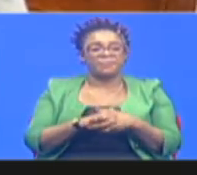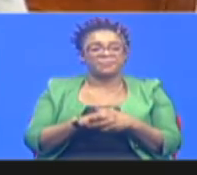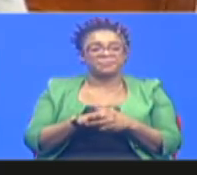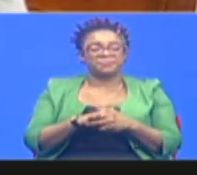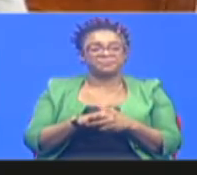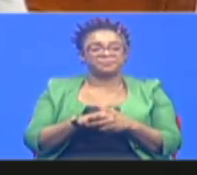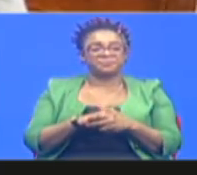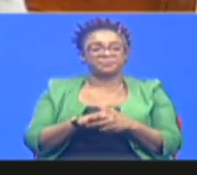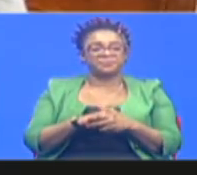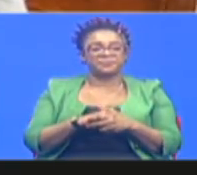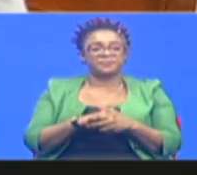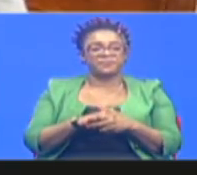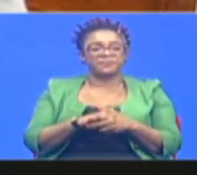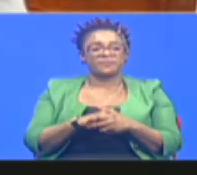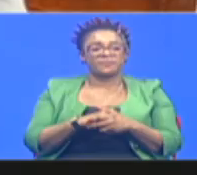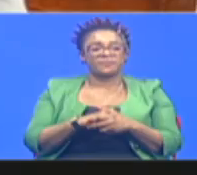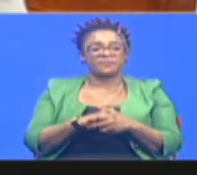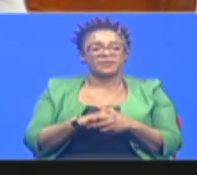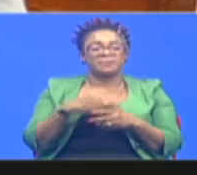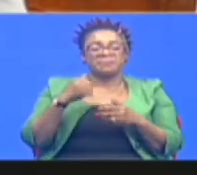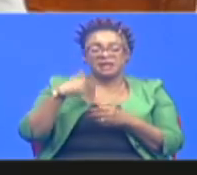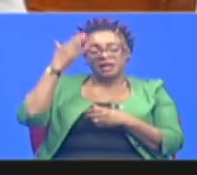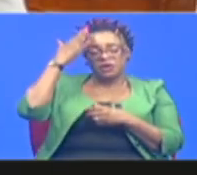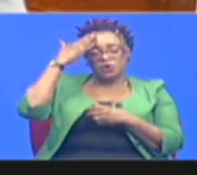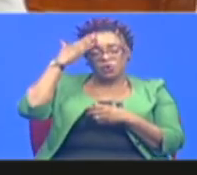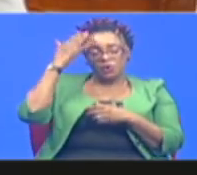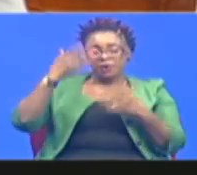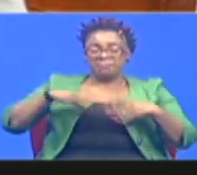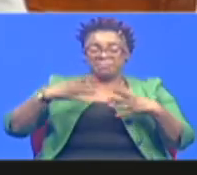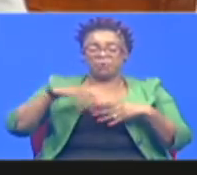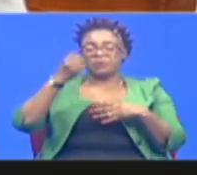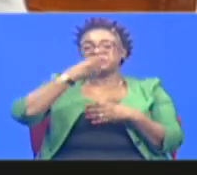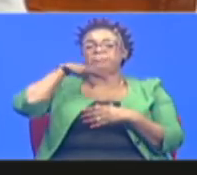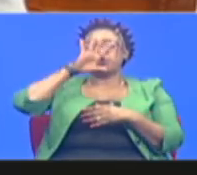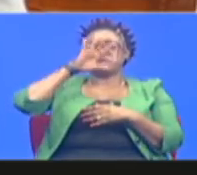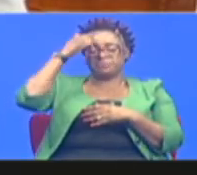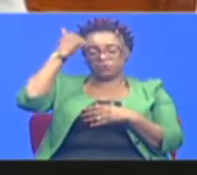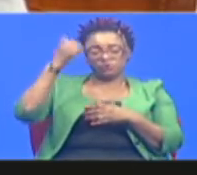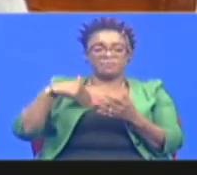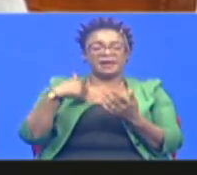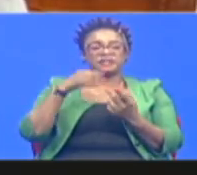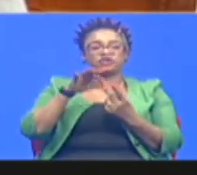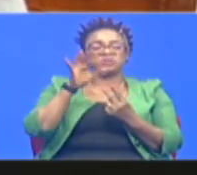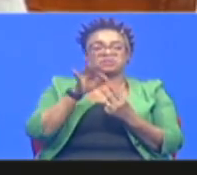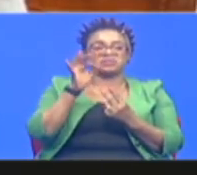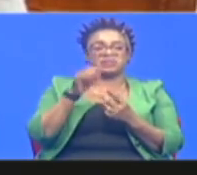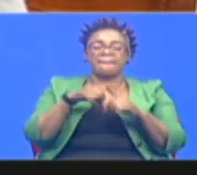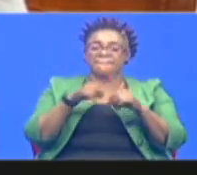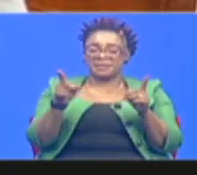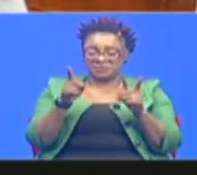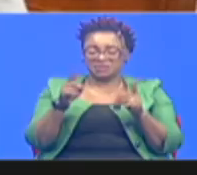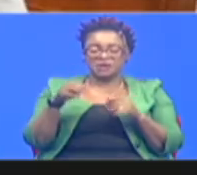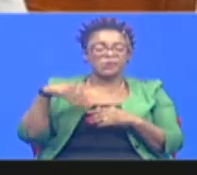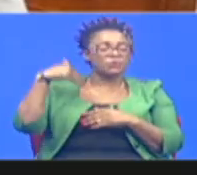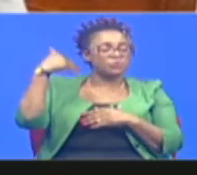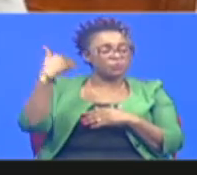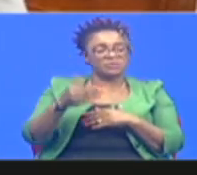know a number of people might have been disappointed because of my choice. But I will always say